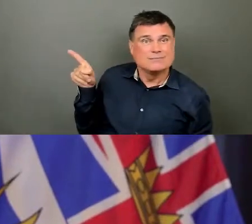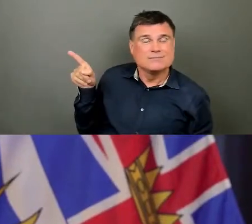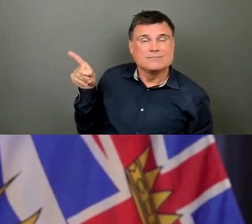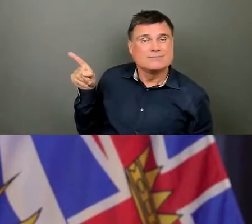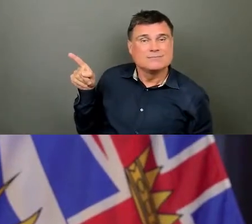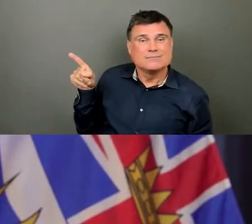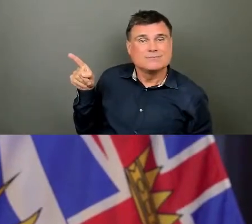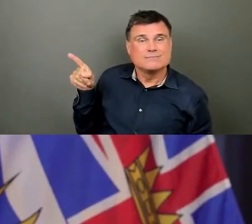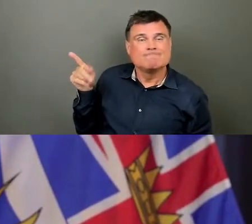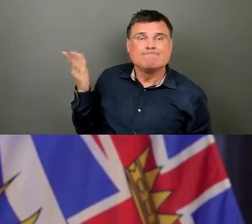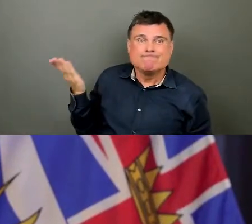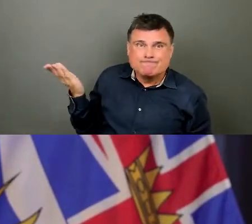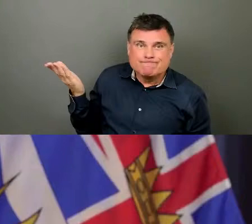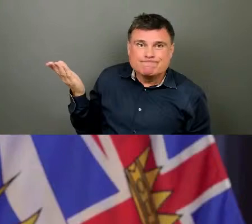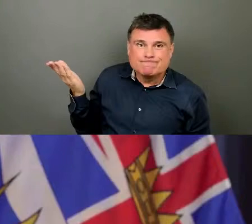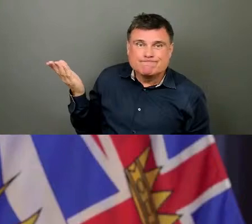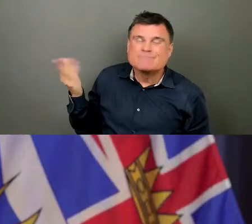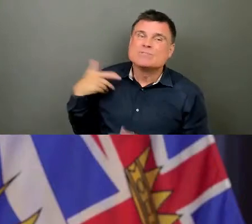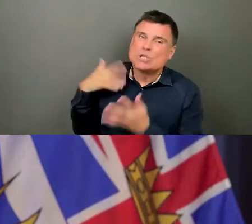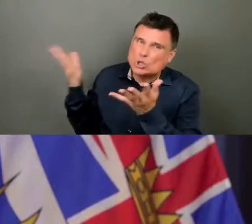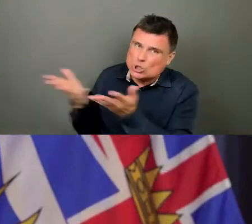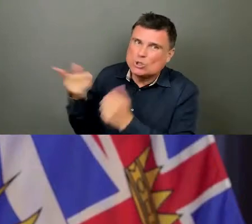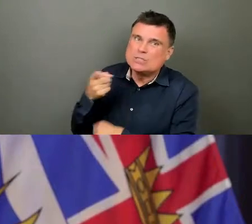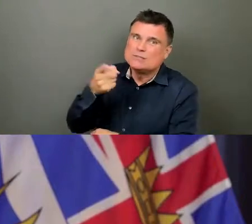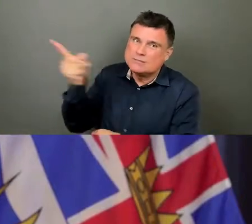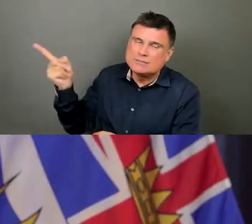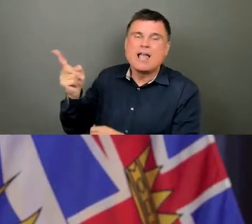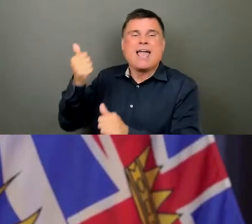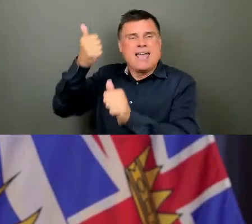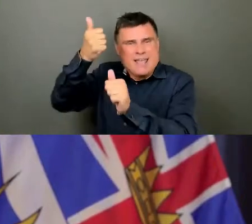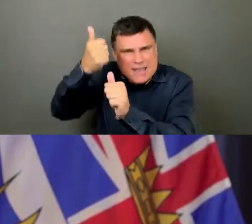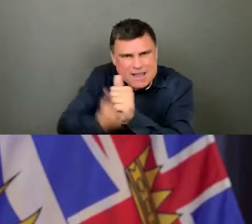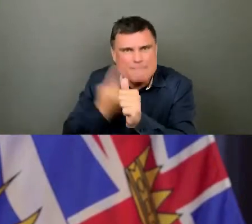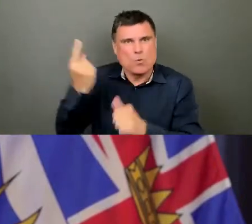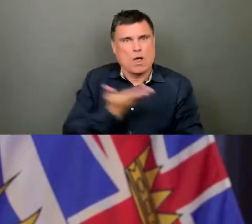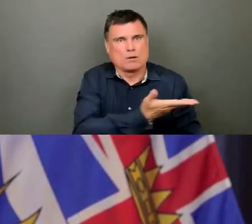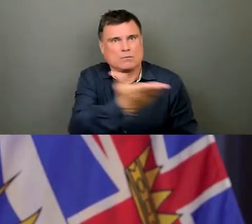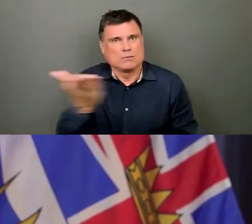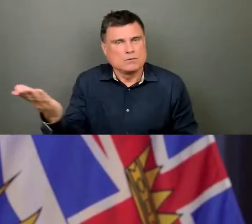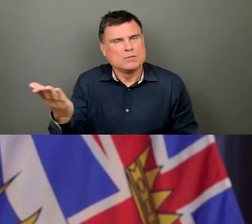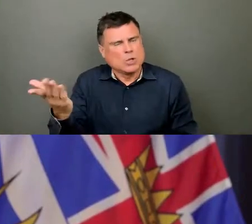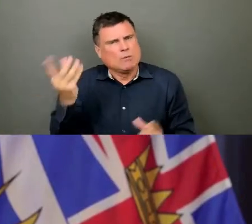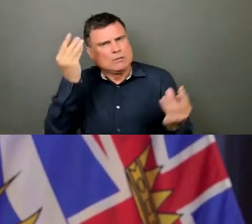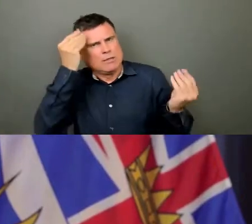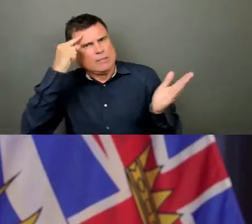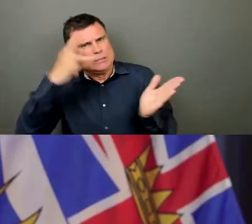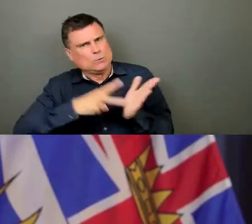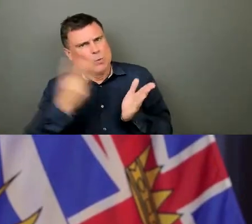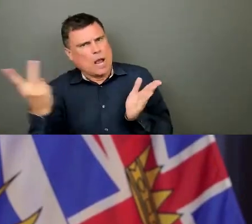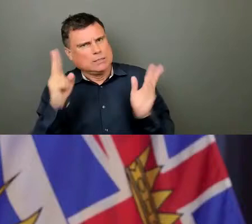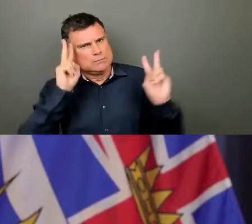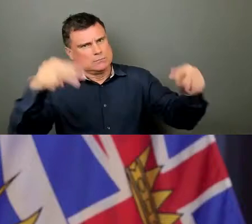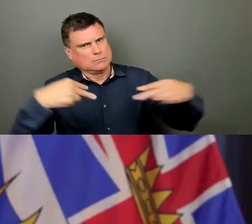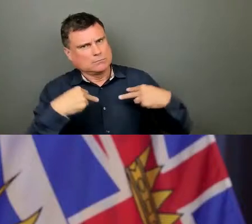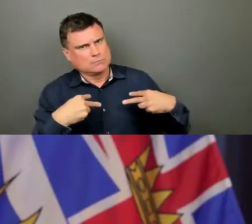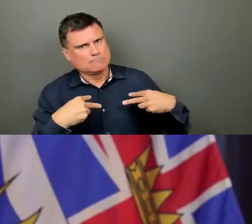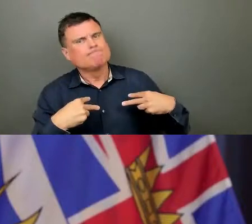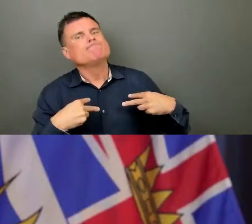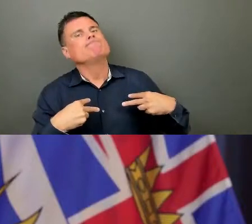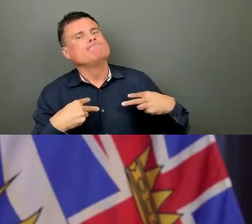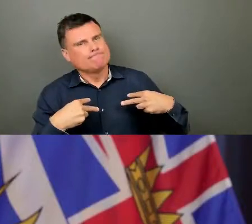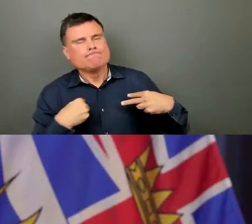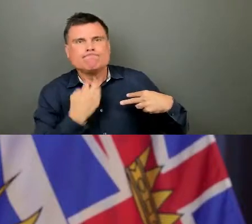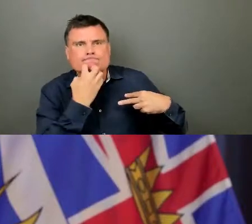that group of people too. I want to encourage everyone to consider that choice. Consider the ones they love, consider